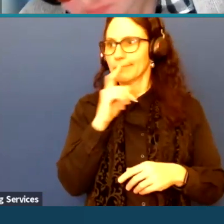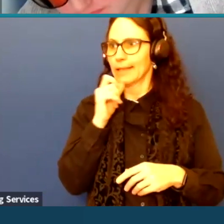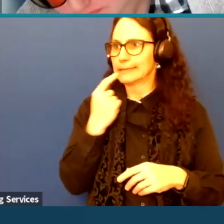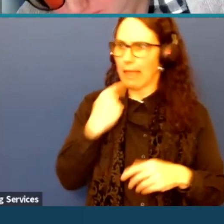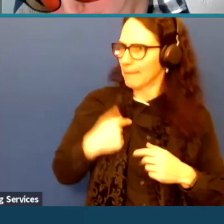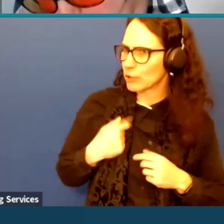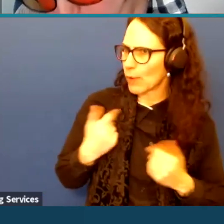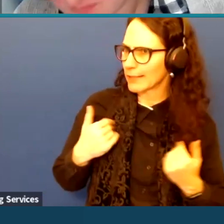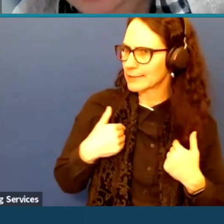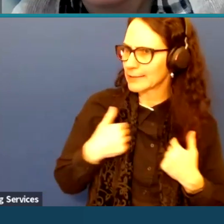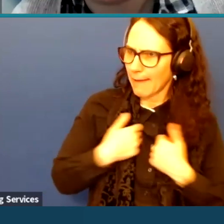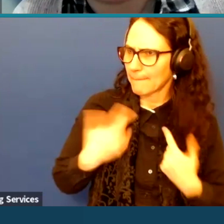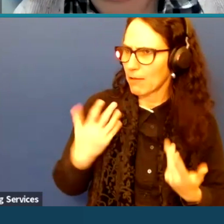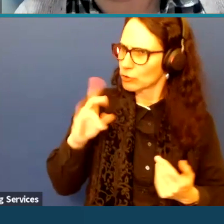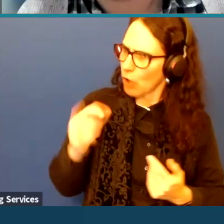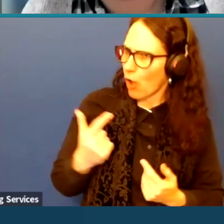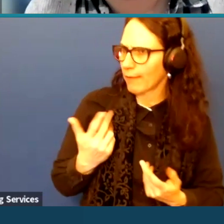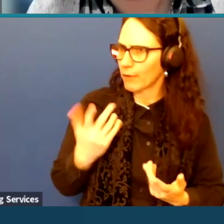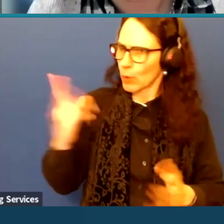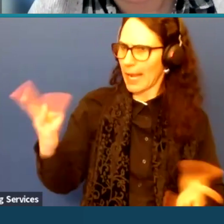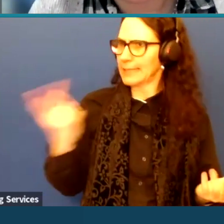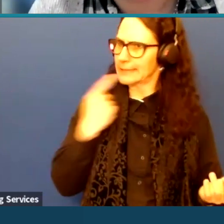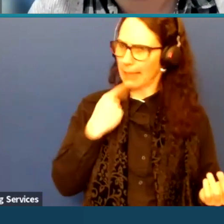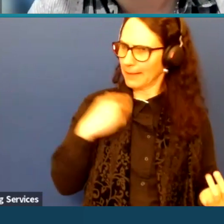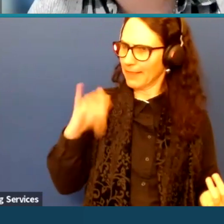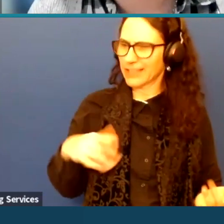didn't want to service me. So